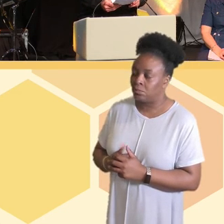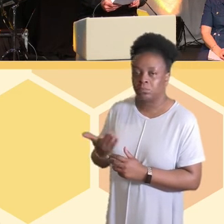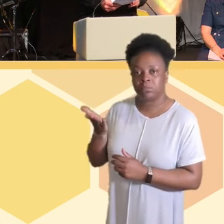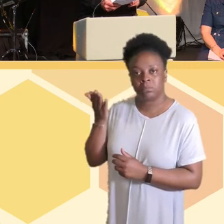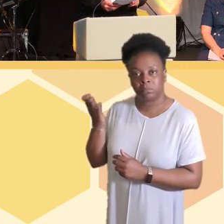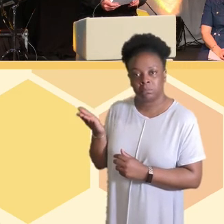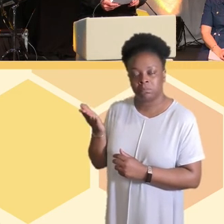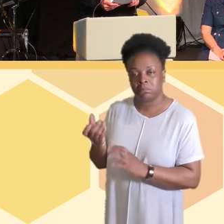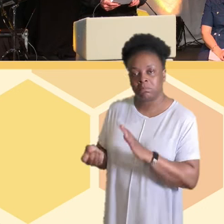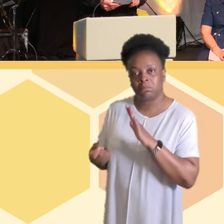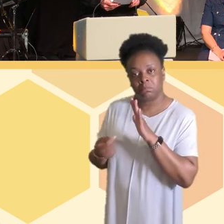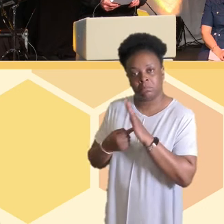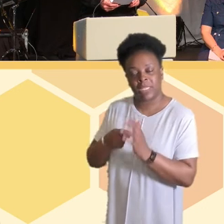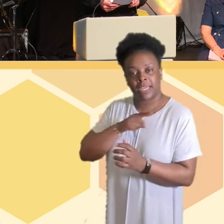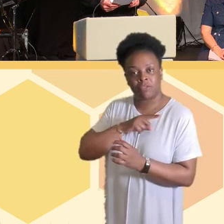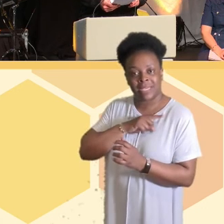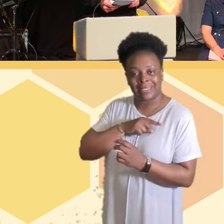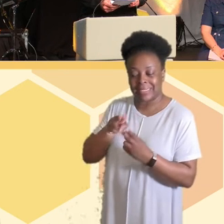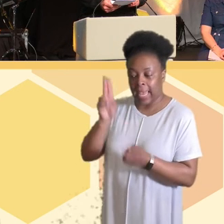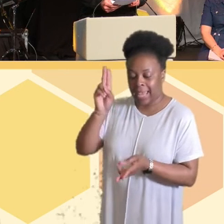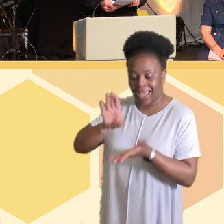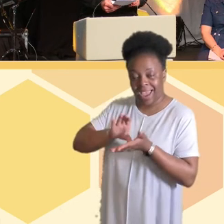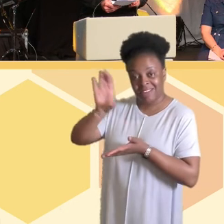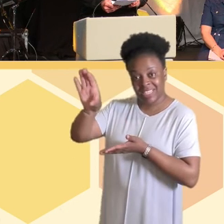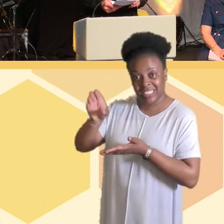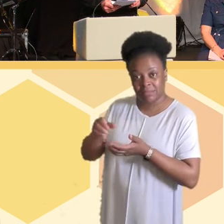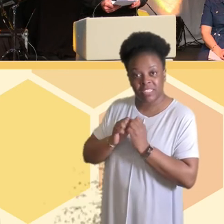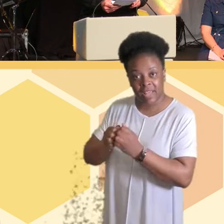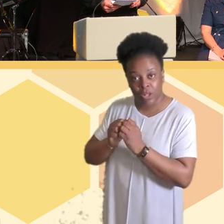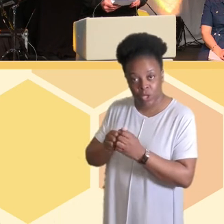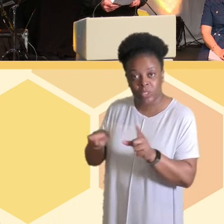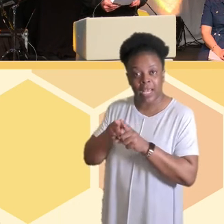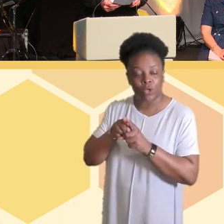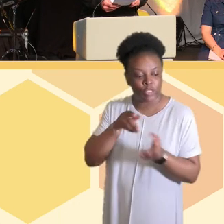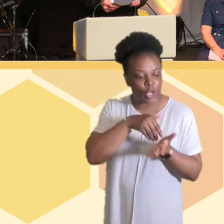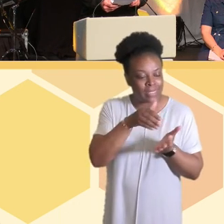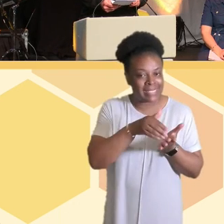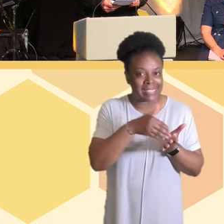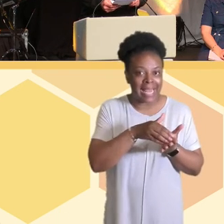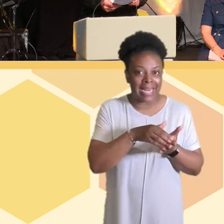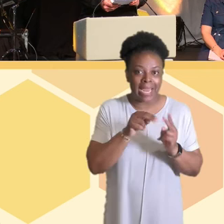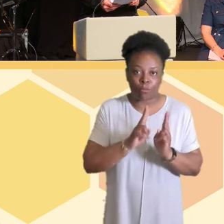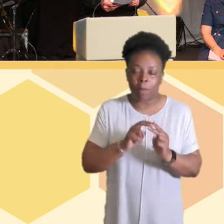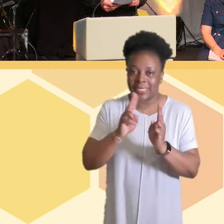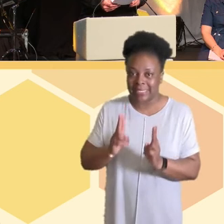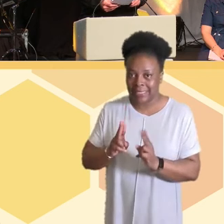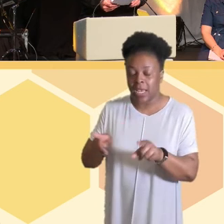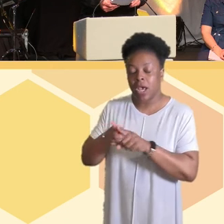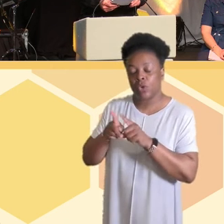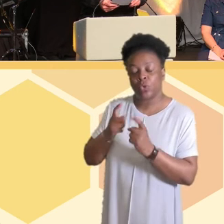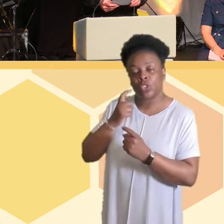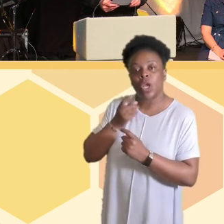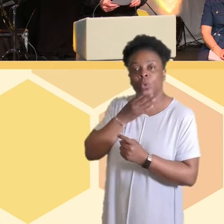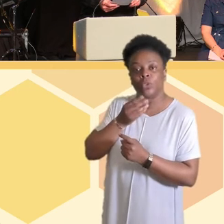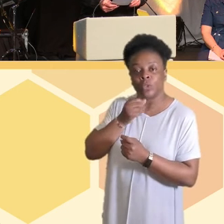the increase are higher investment values, disposal of properties, and releasing the balance of the COVID support fund